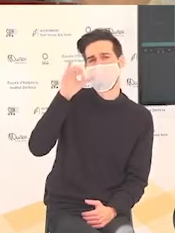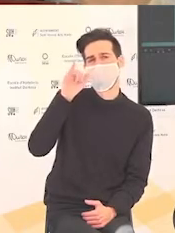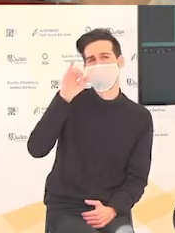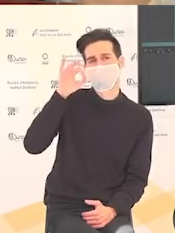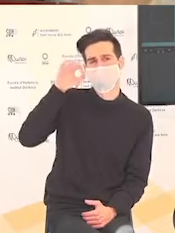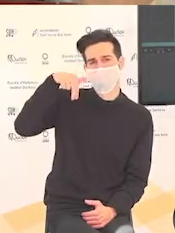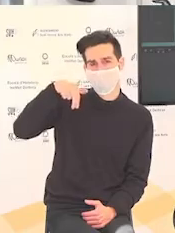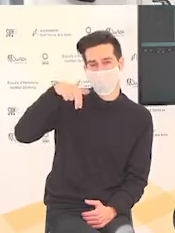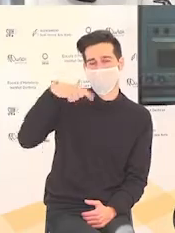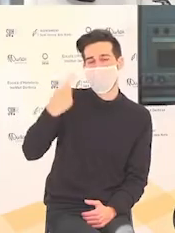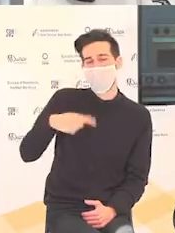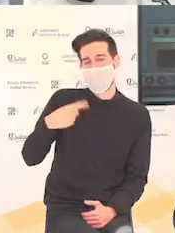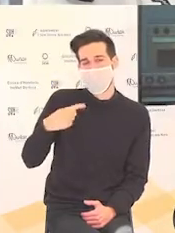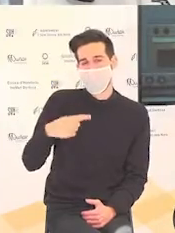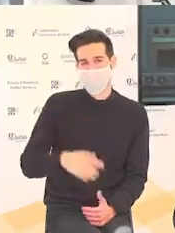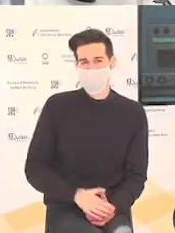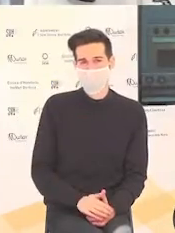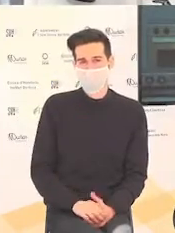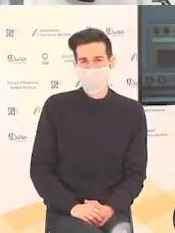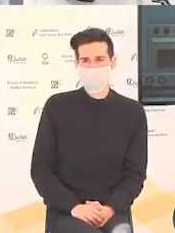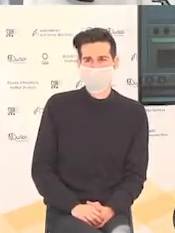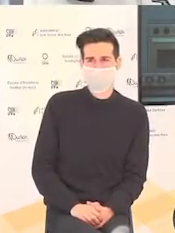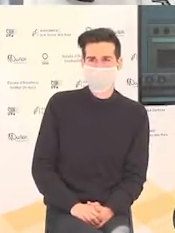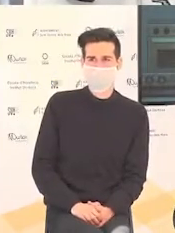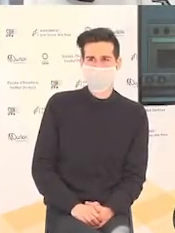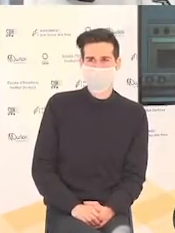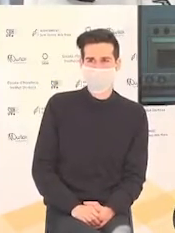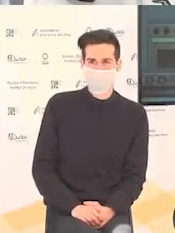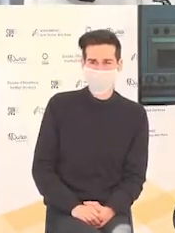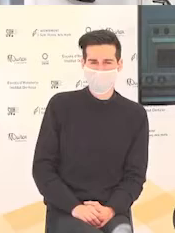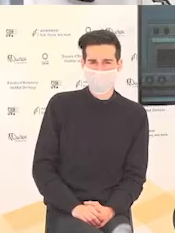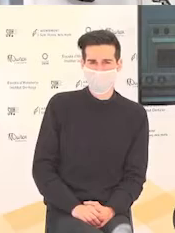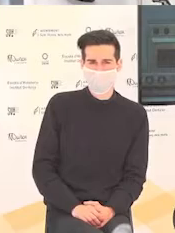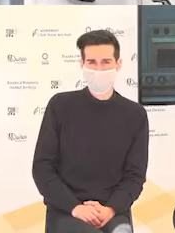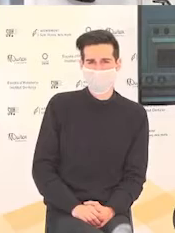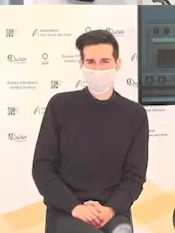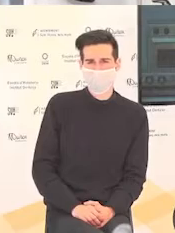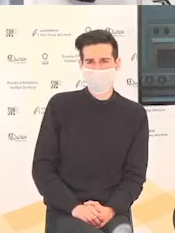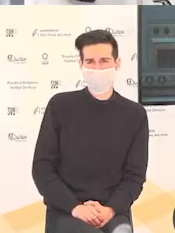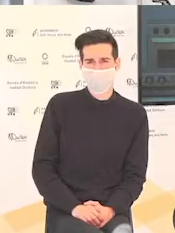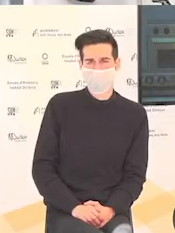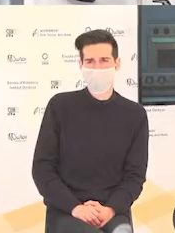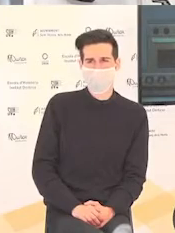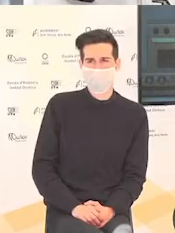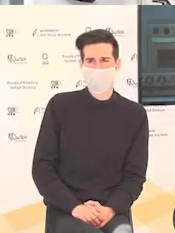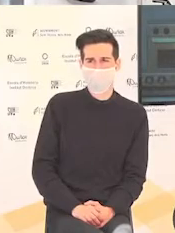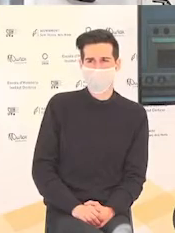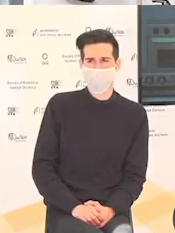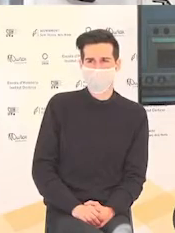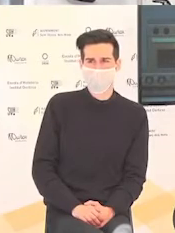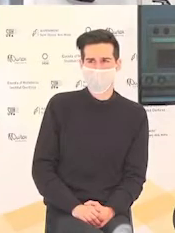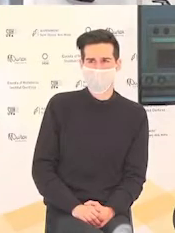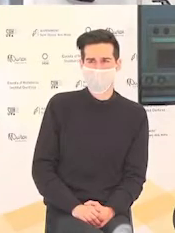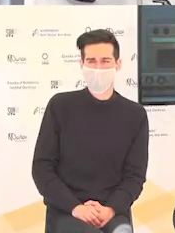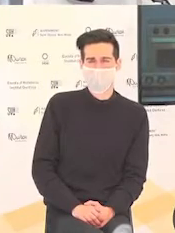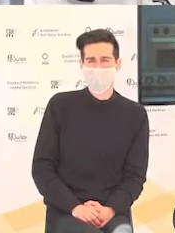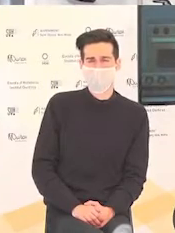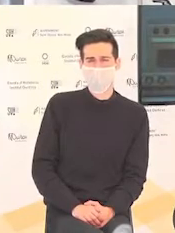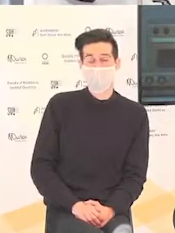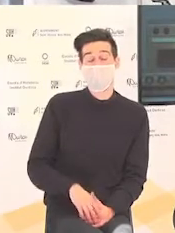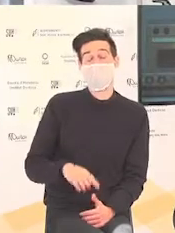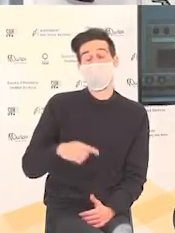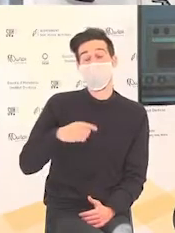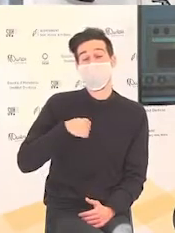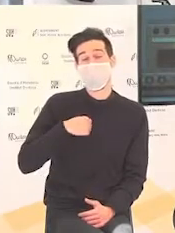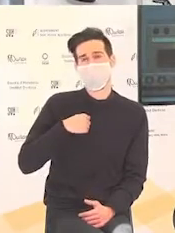And I'm going to just put some passion fruit seeds on the top. So I've got a difference with what you see on the cake as decoration is inside the cake. Y voy a añadir